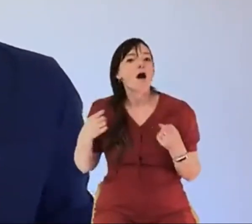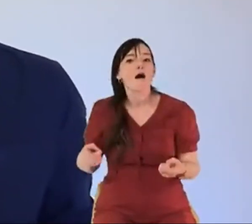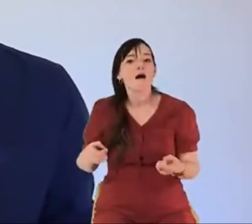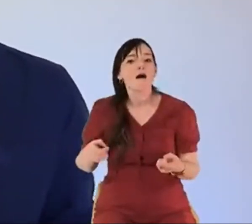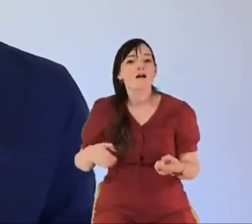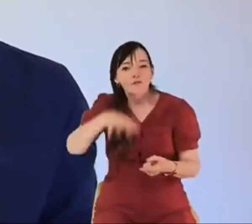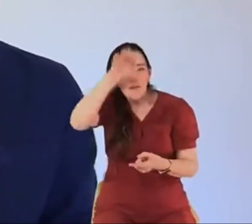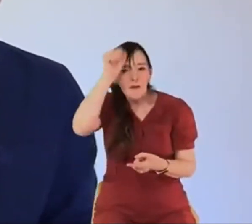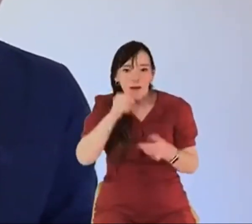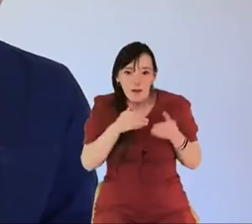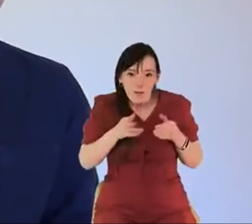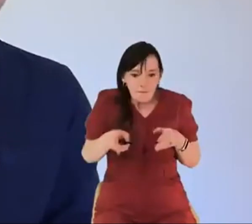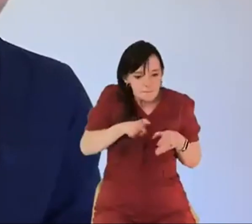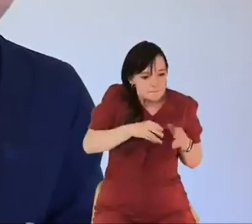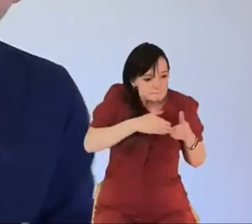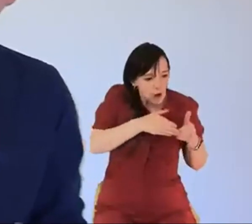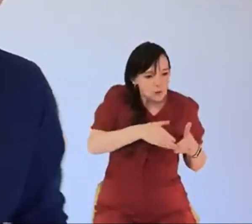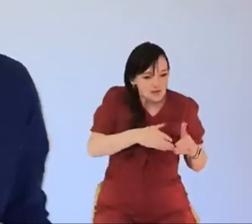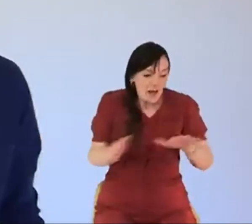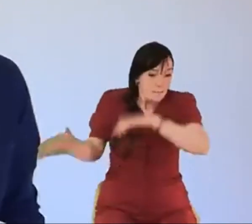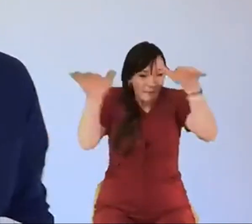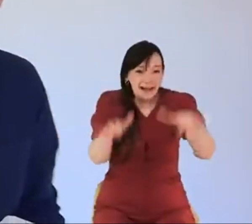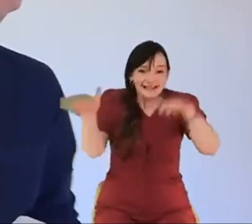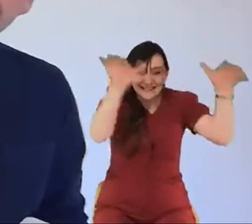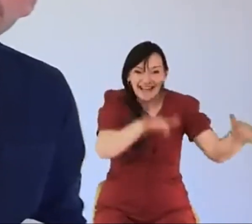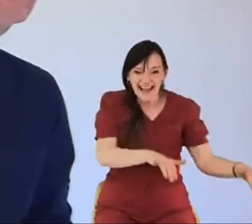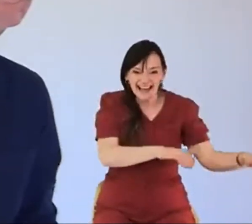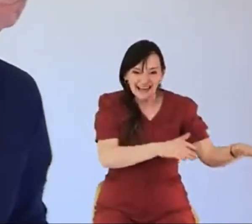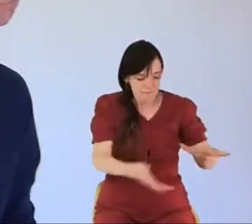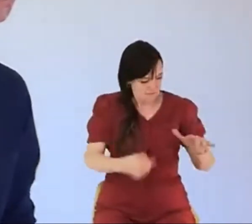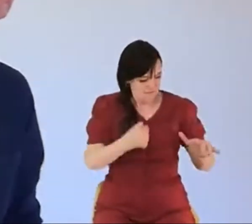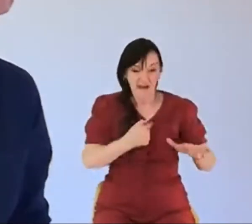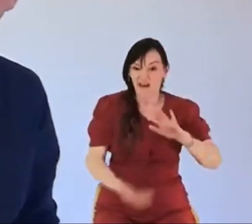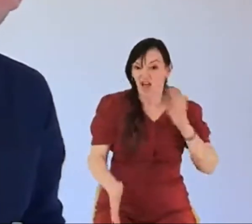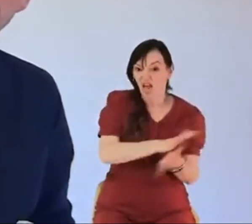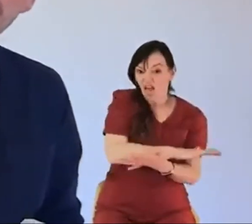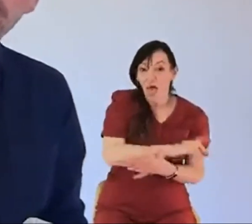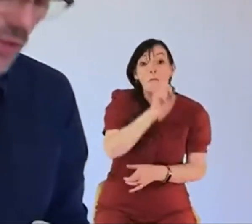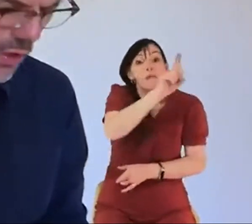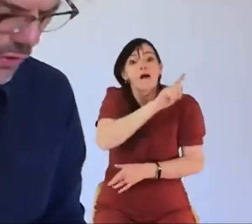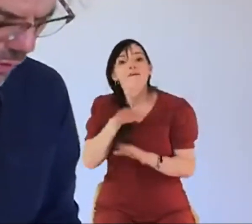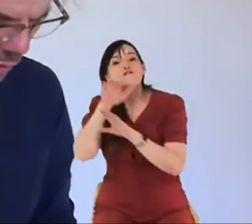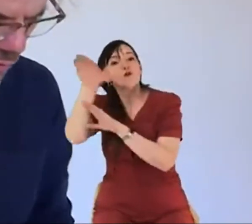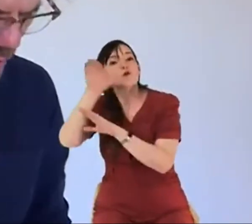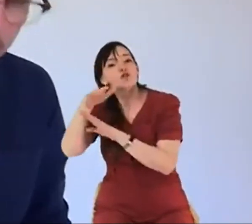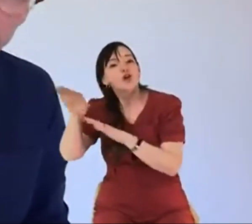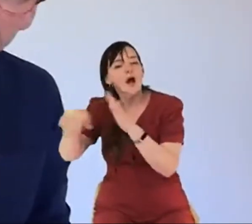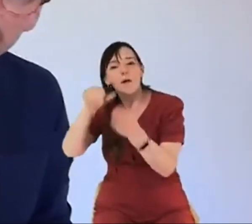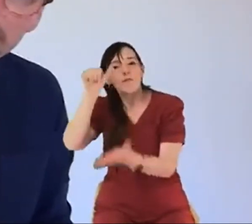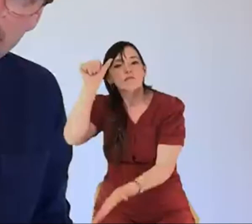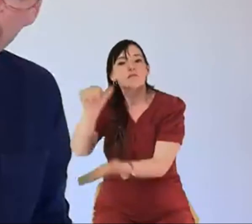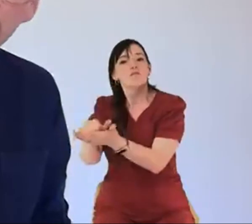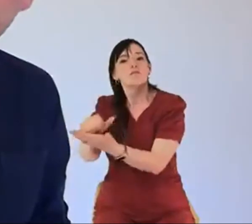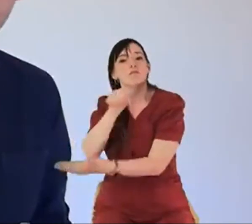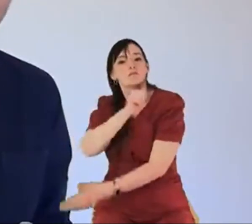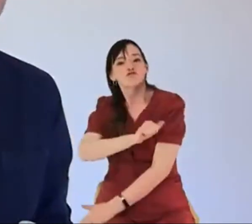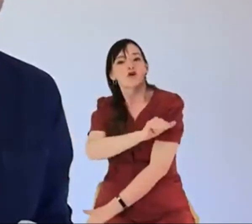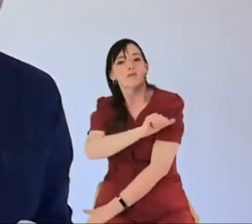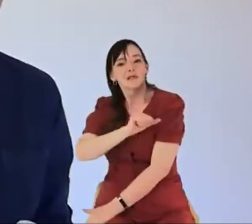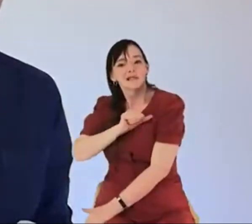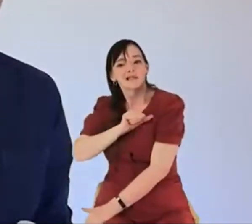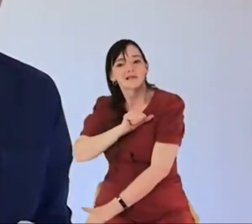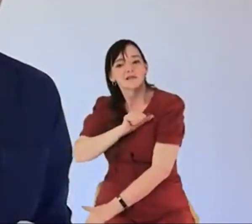capsize but the future is guaranteed because glory is a gift